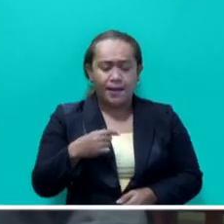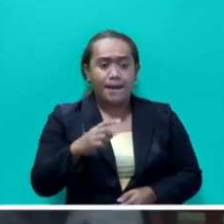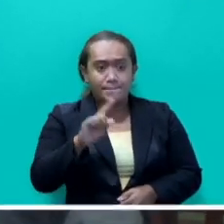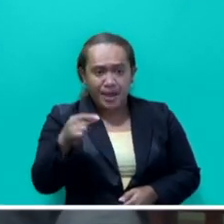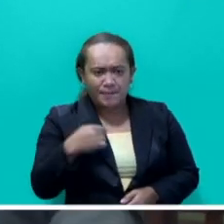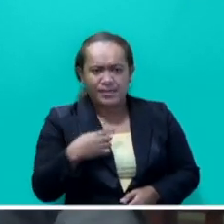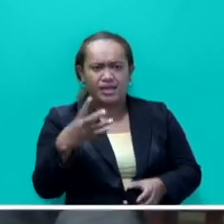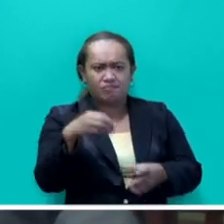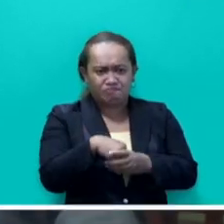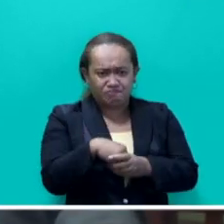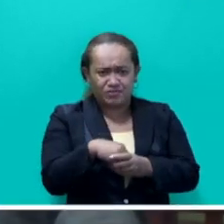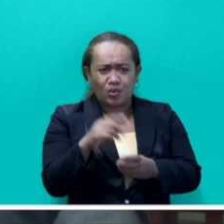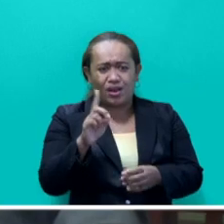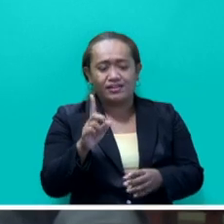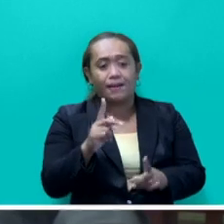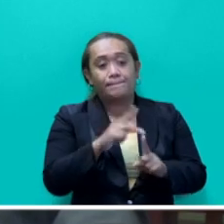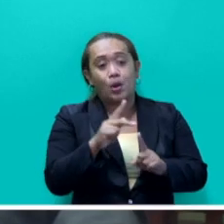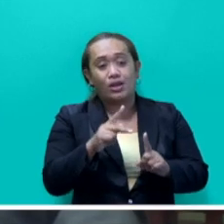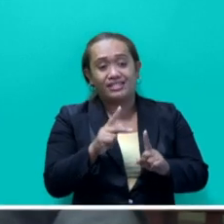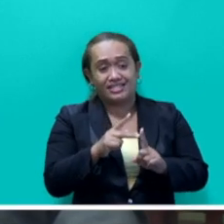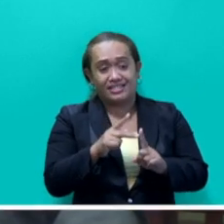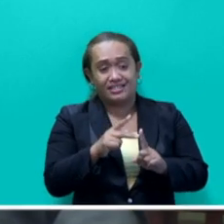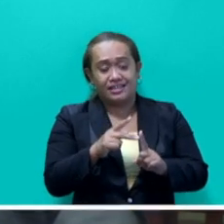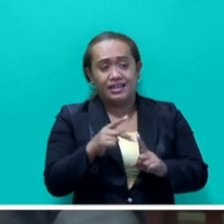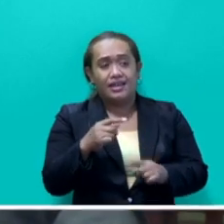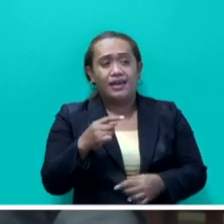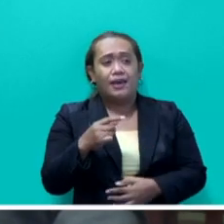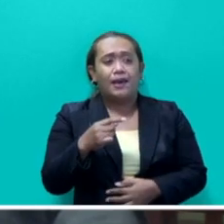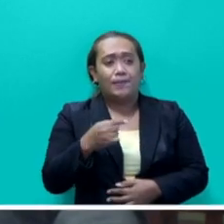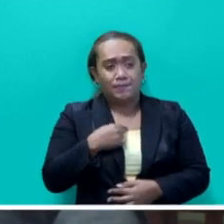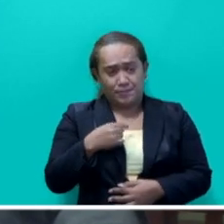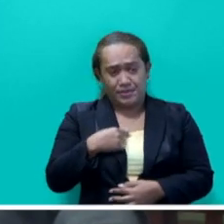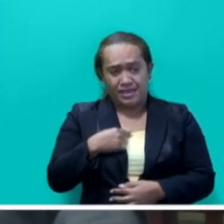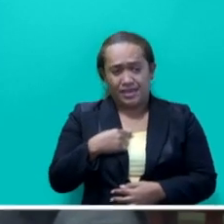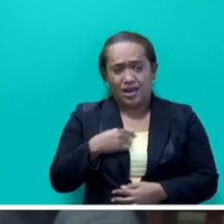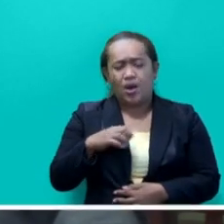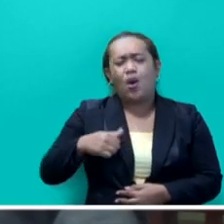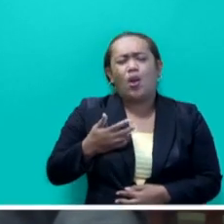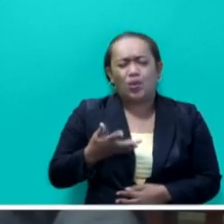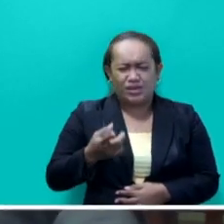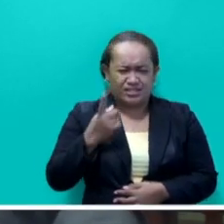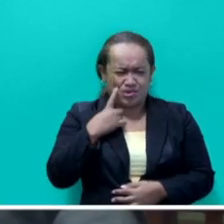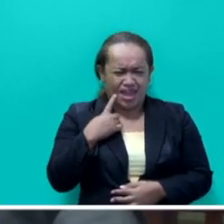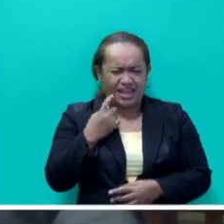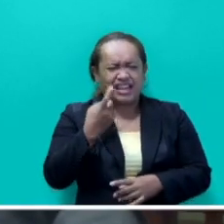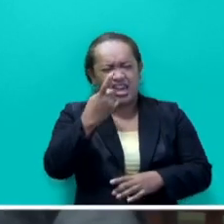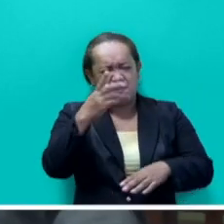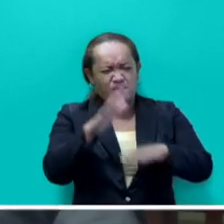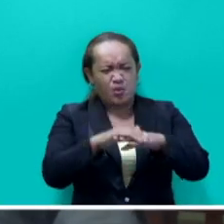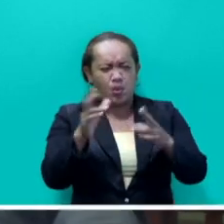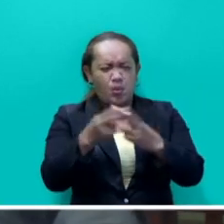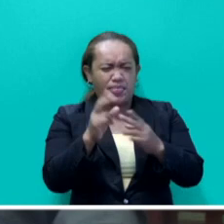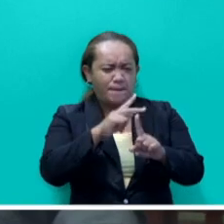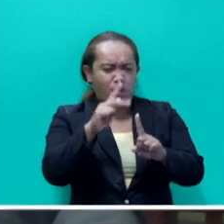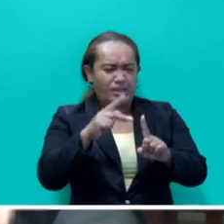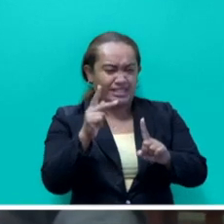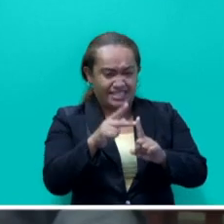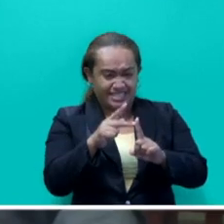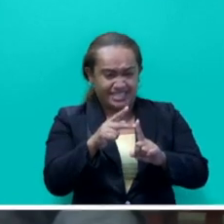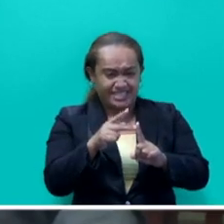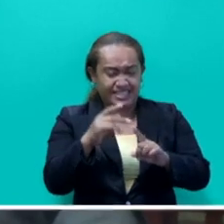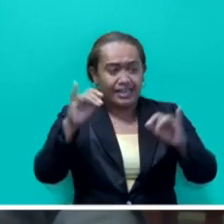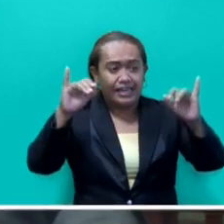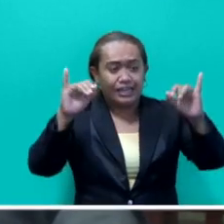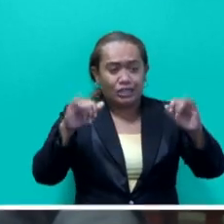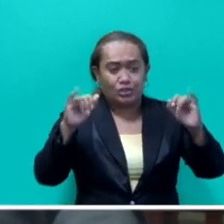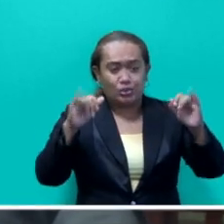Mr. Speaker, sir, I usually am very careful about political issues and how I convey